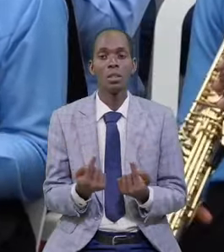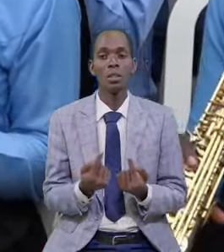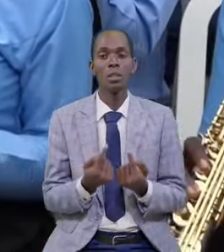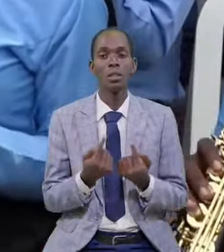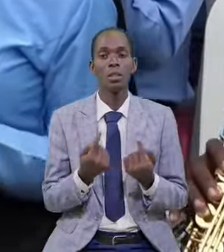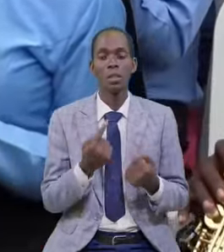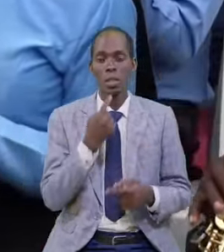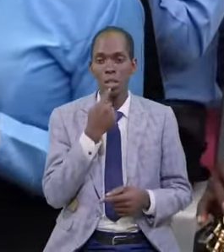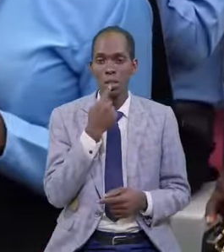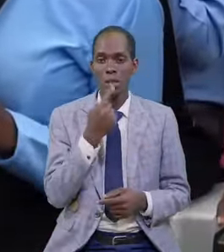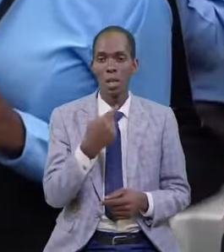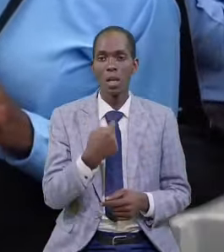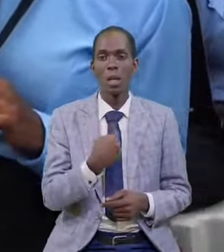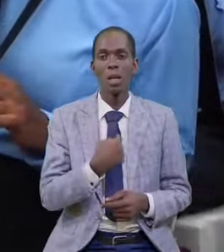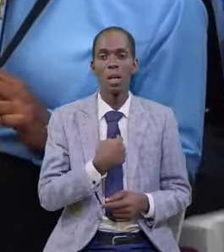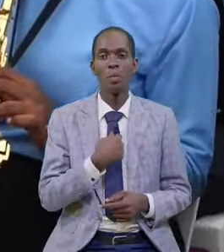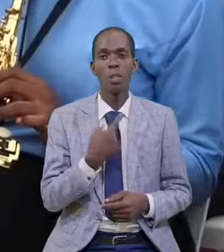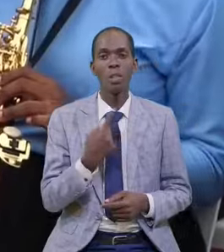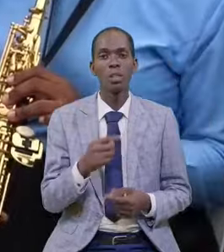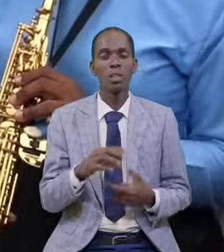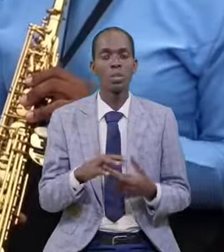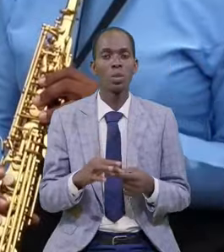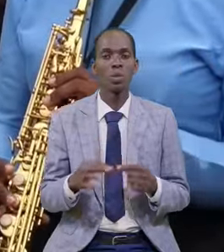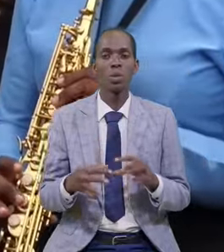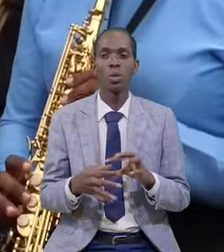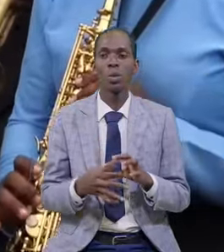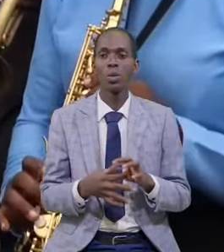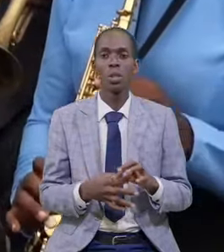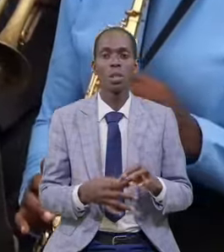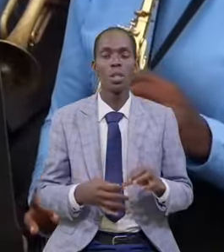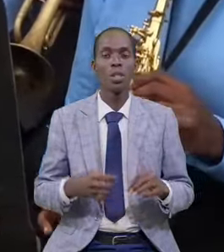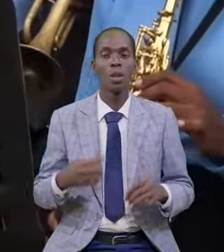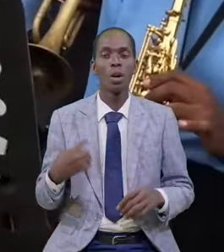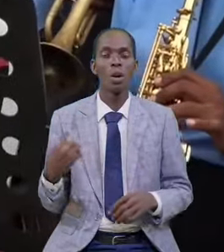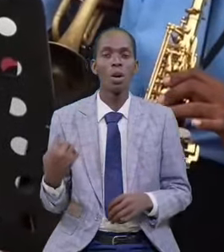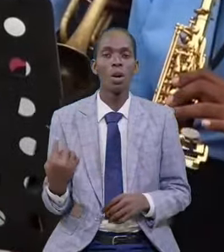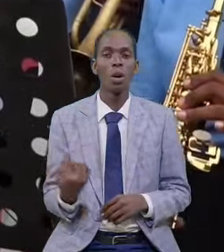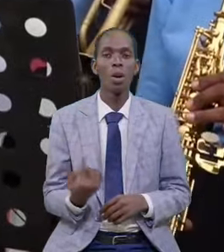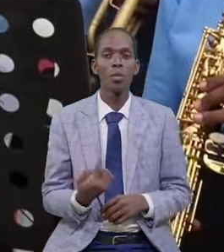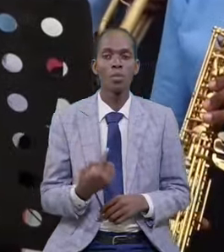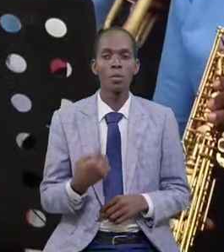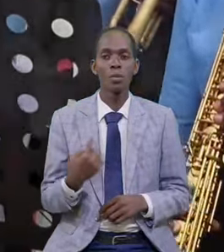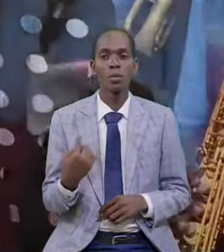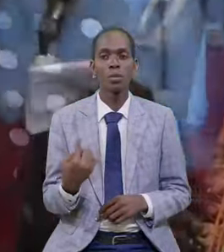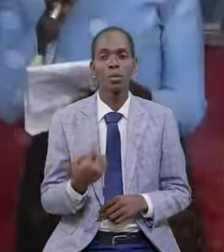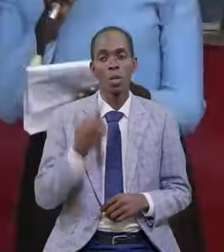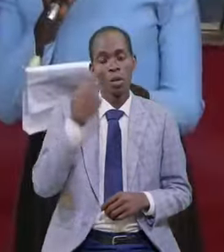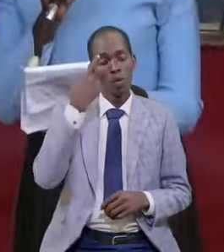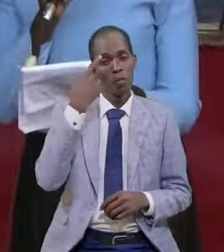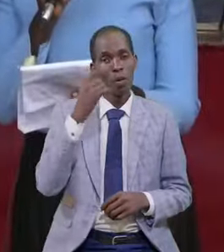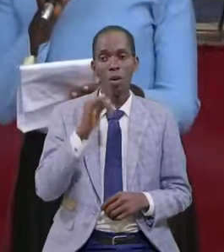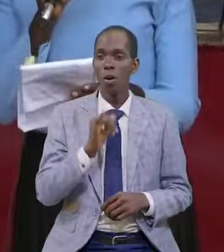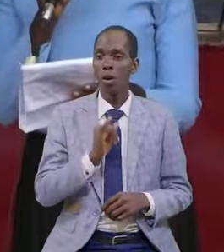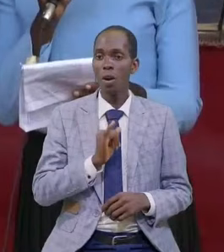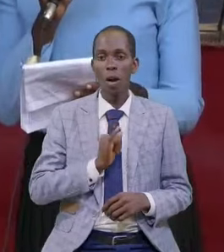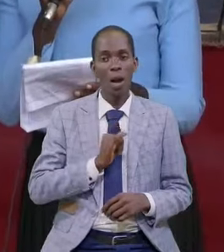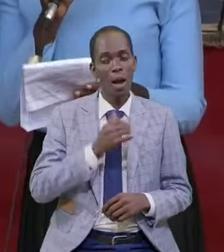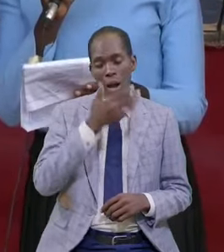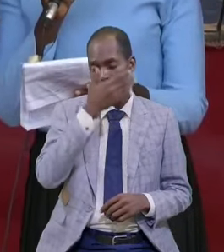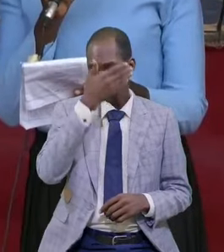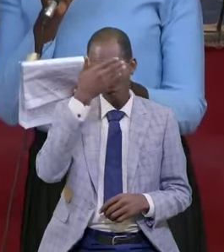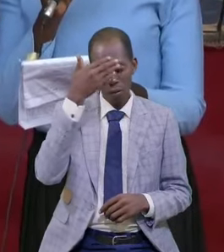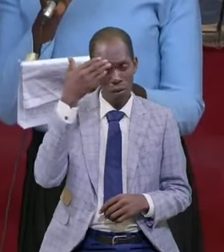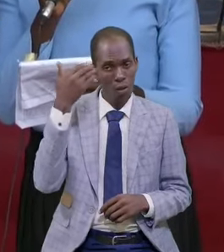S tell me the story of for I